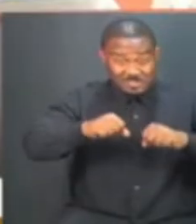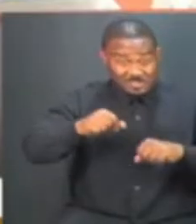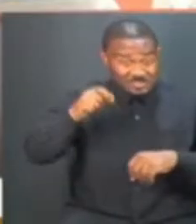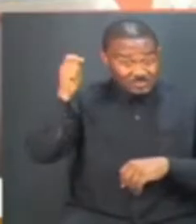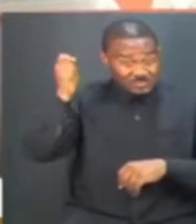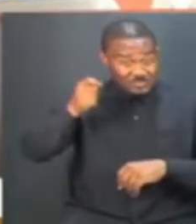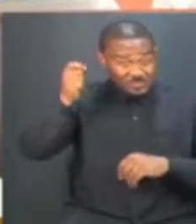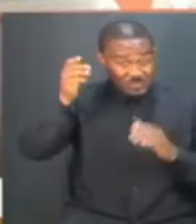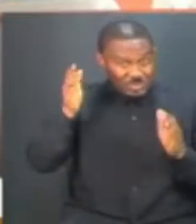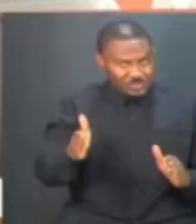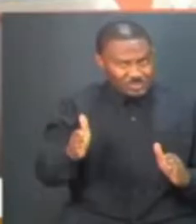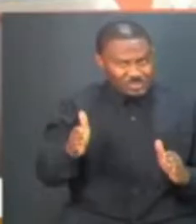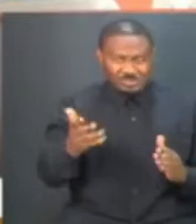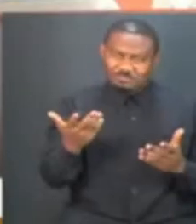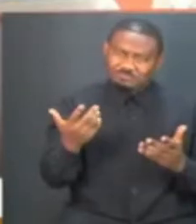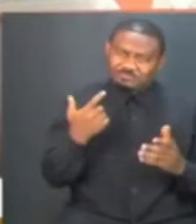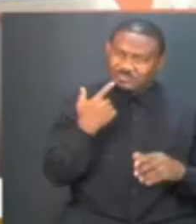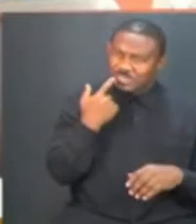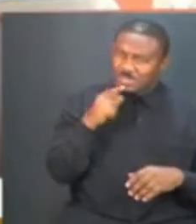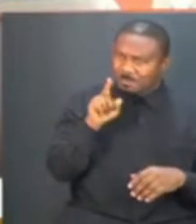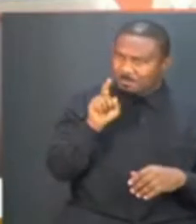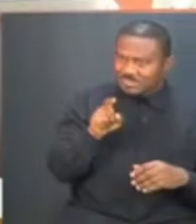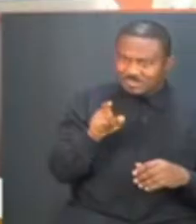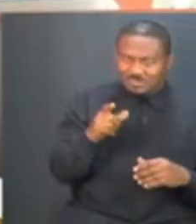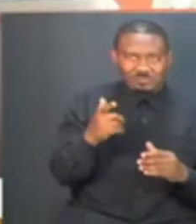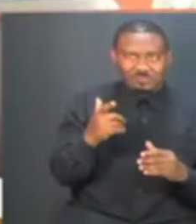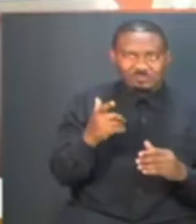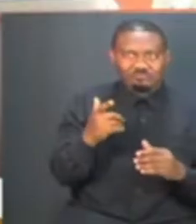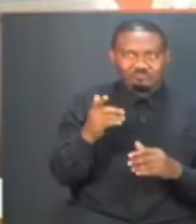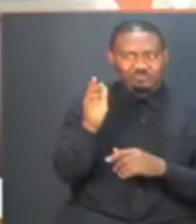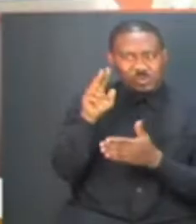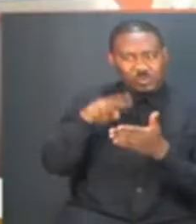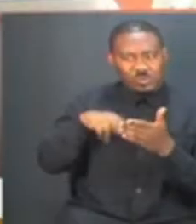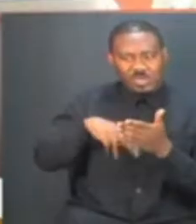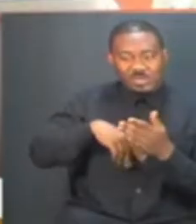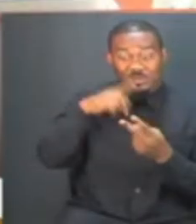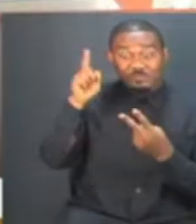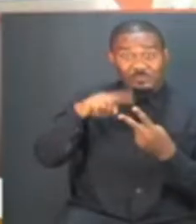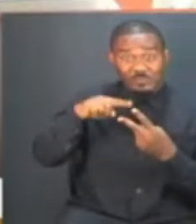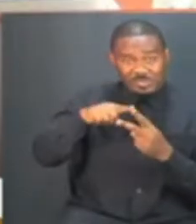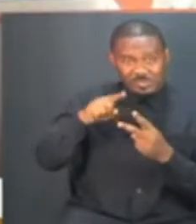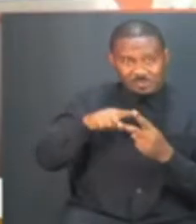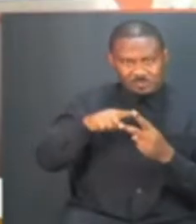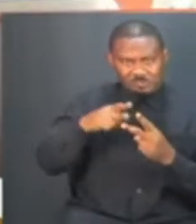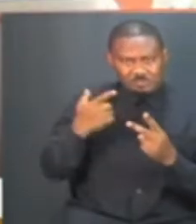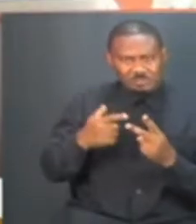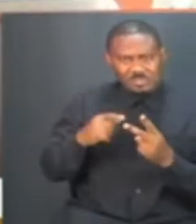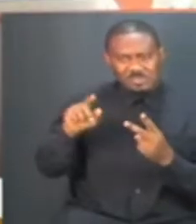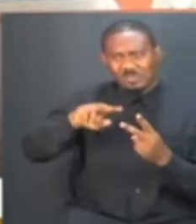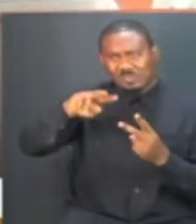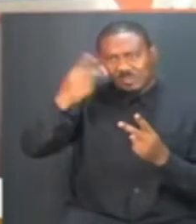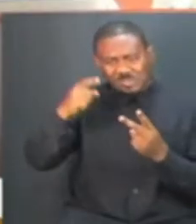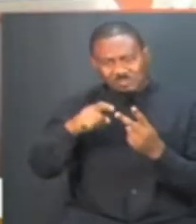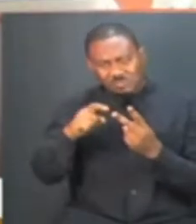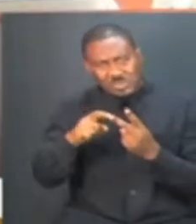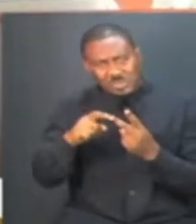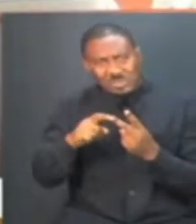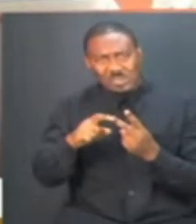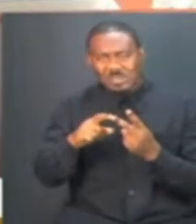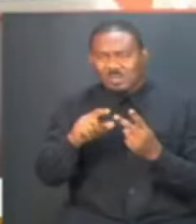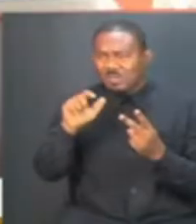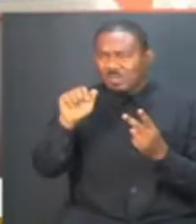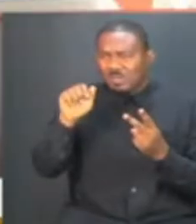the second statement that stands in the name of Dr. Stephen Amoah. I suggest we take the 2